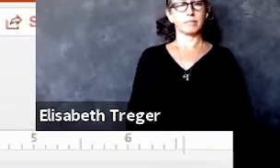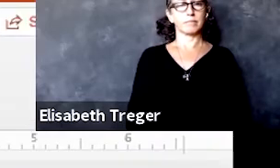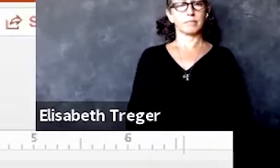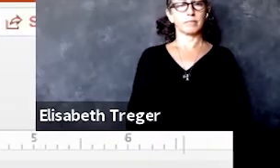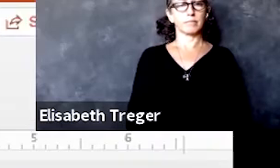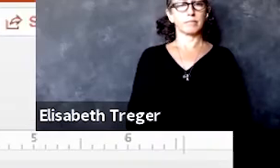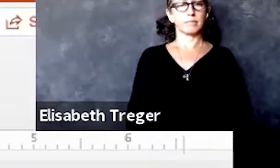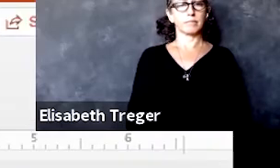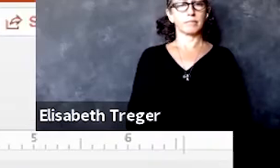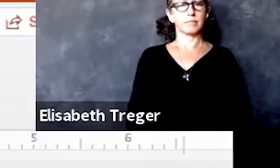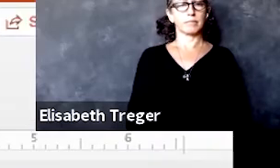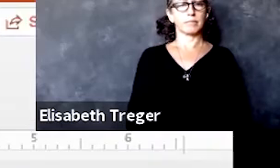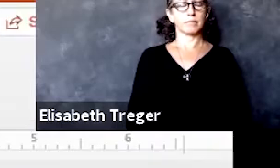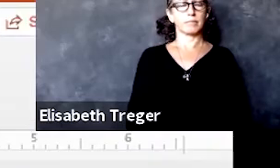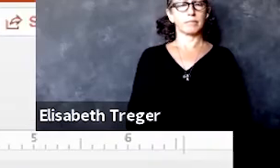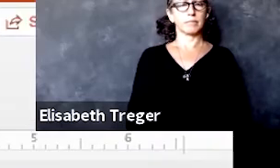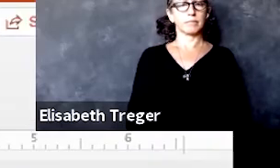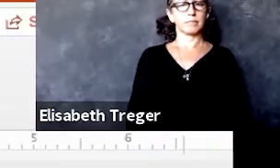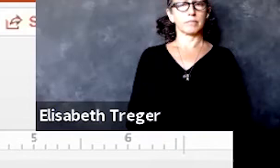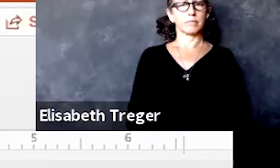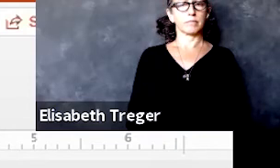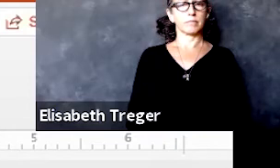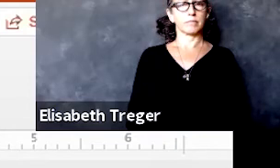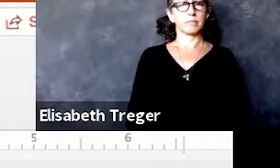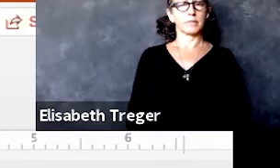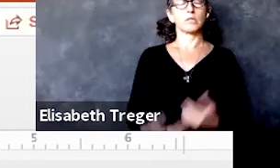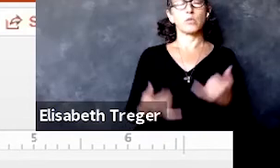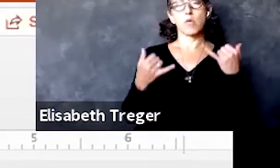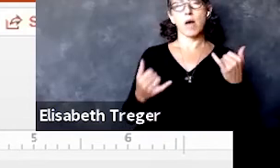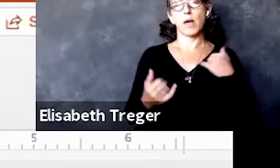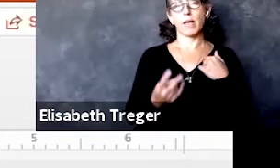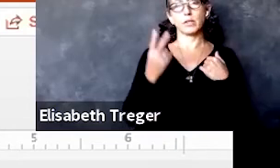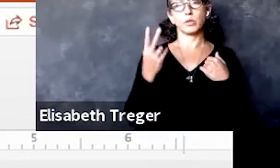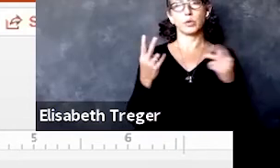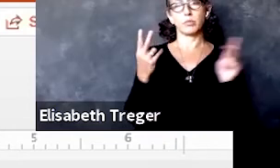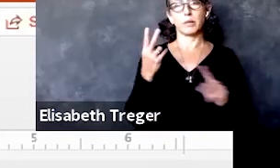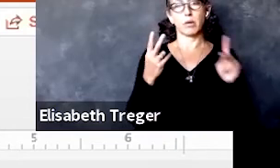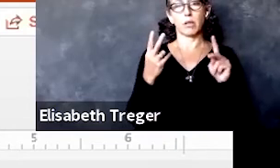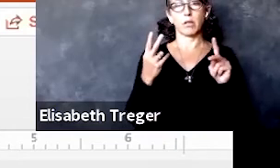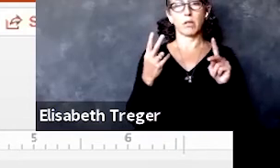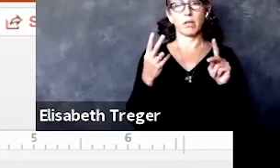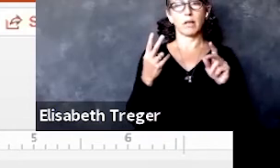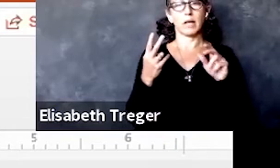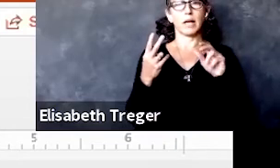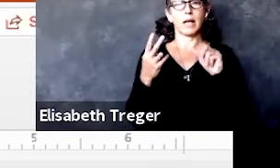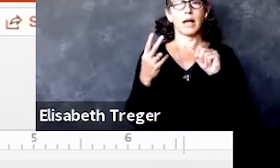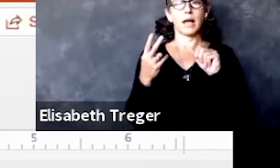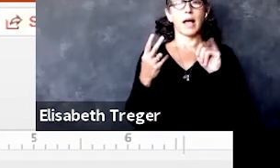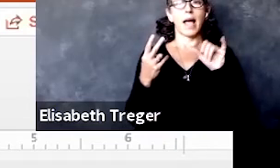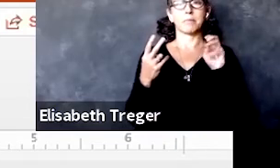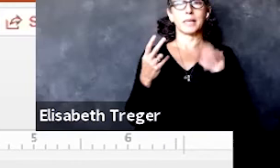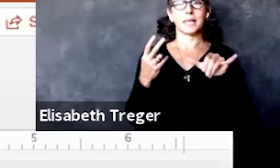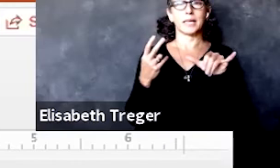So let's see, we have 2 people, Aimee and Bindu, who I am so glad